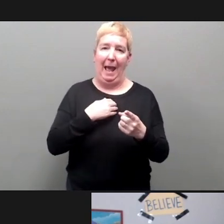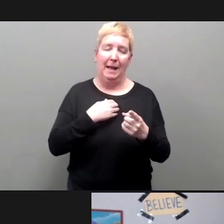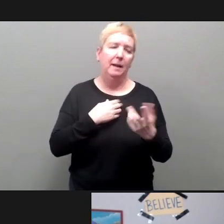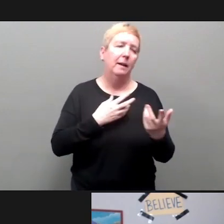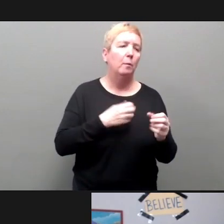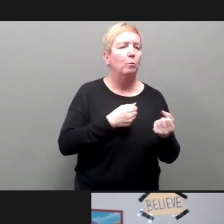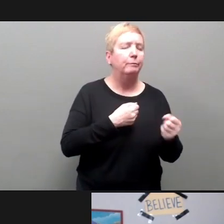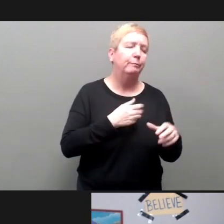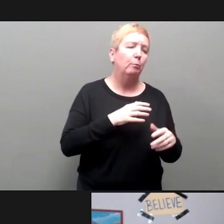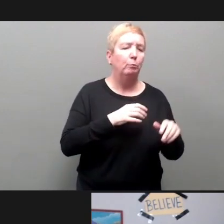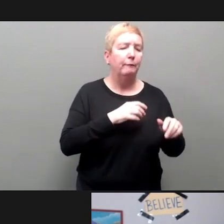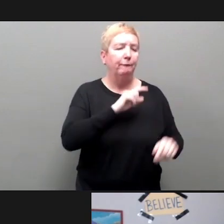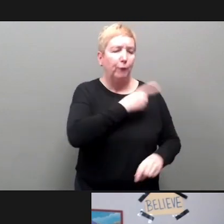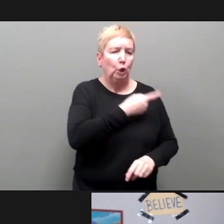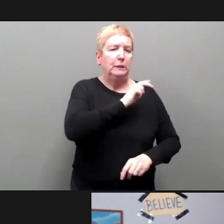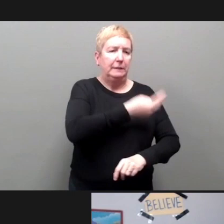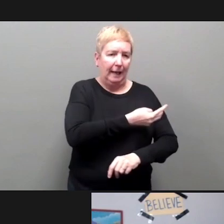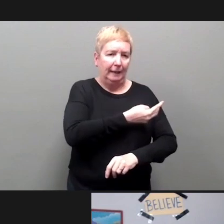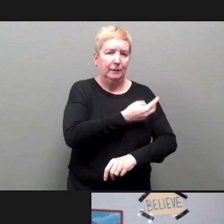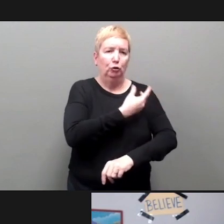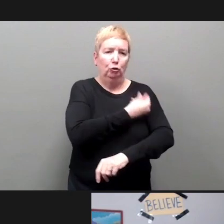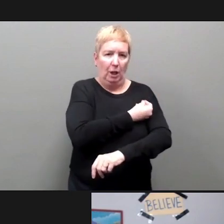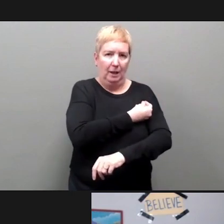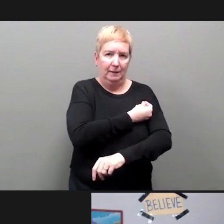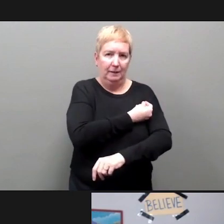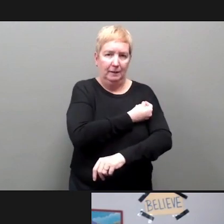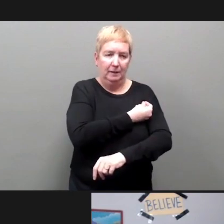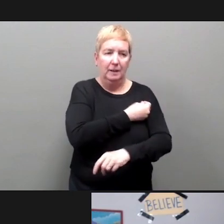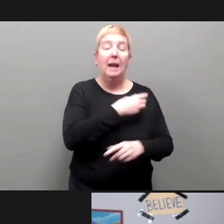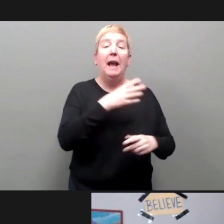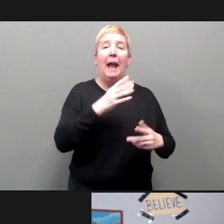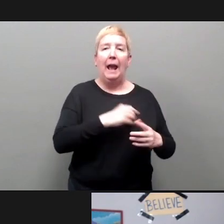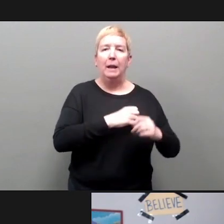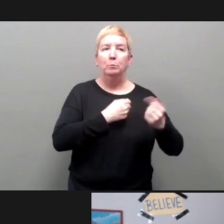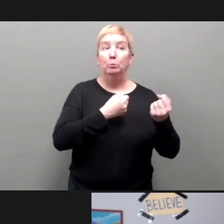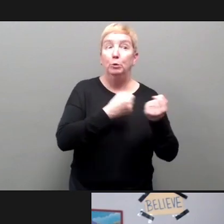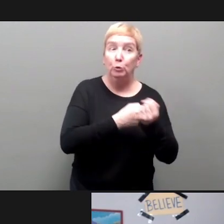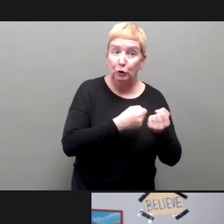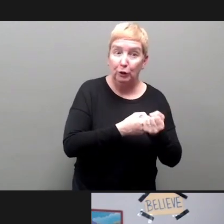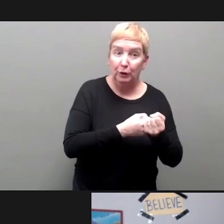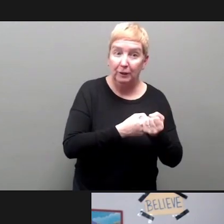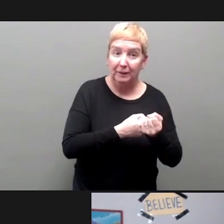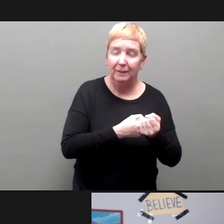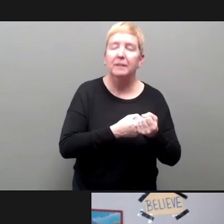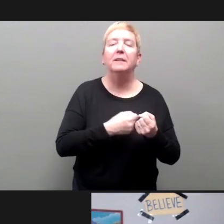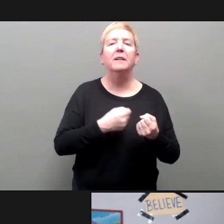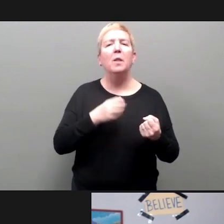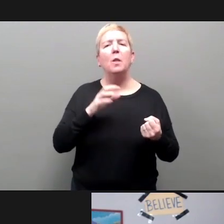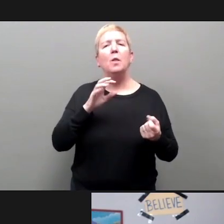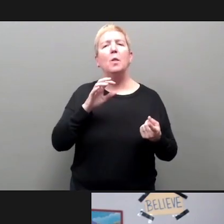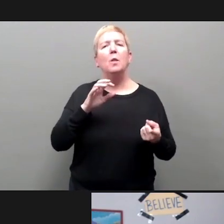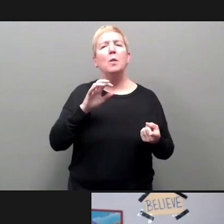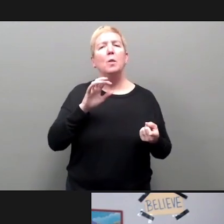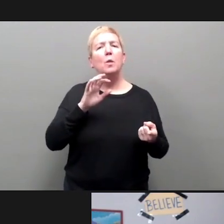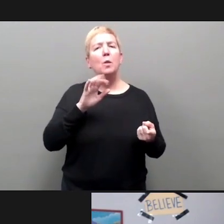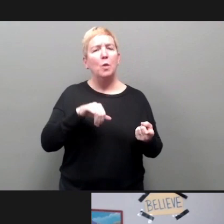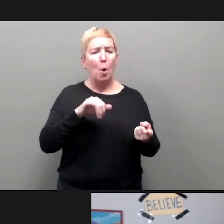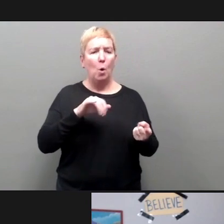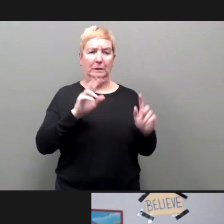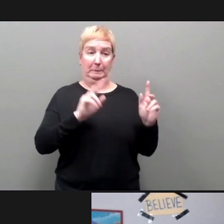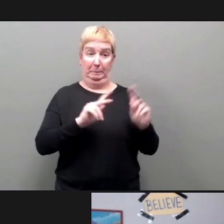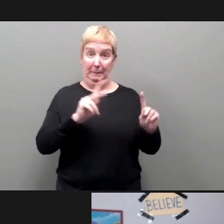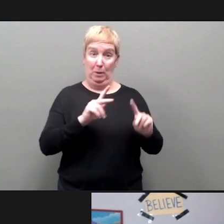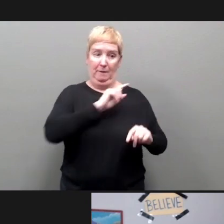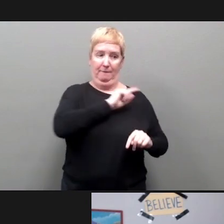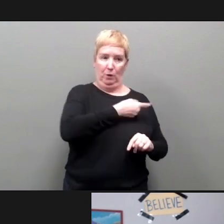boosters. But people who've had their primary series and are due for a booster but haven't had it, their vaccines are no longer up to